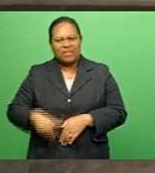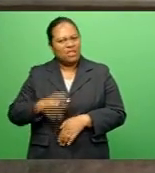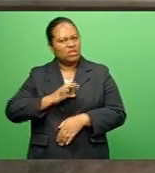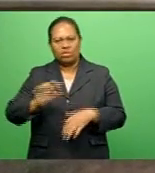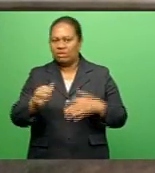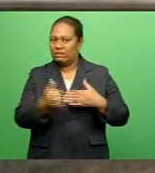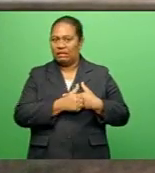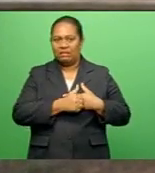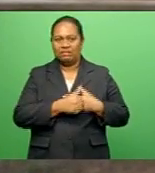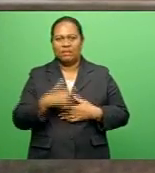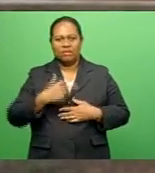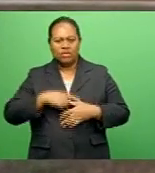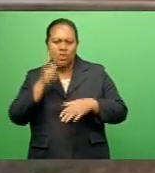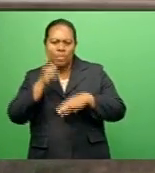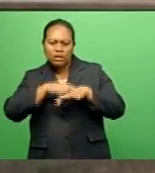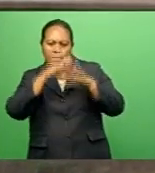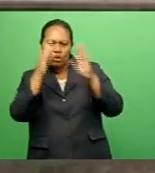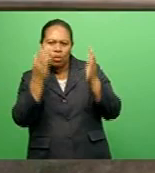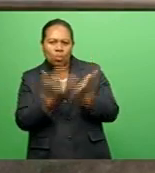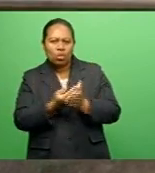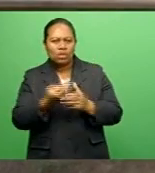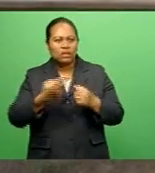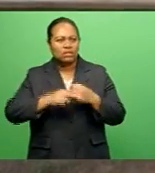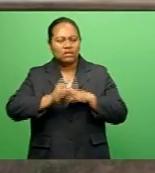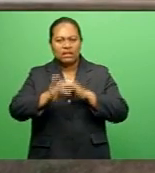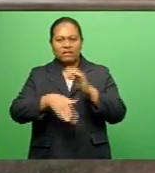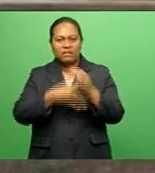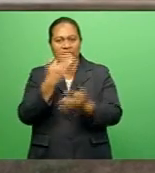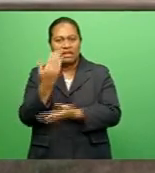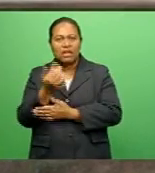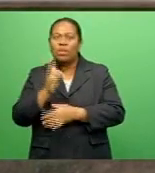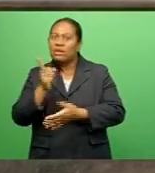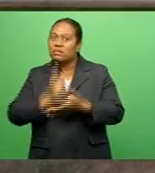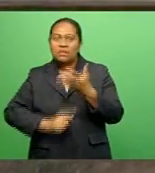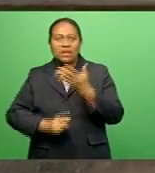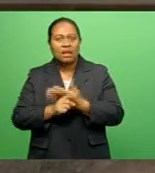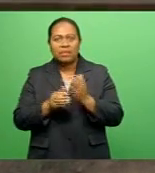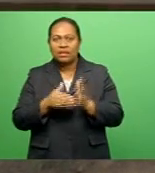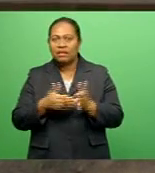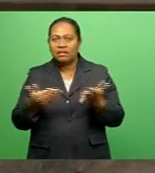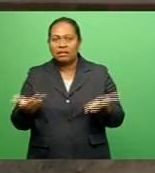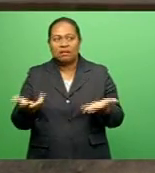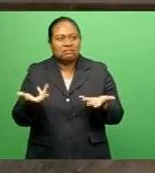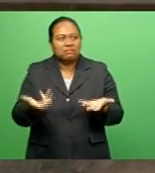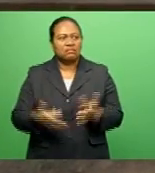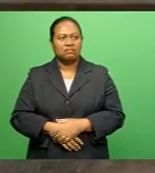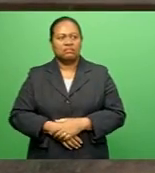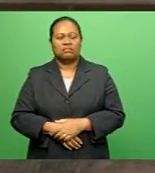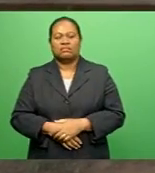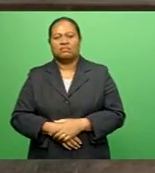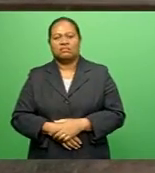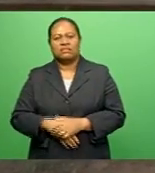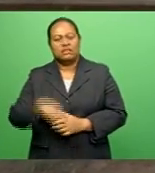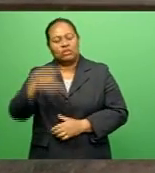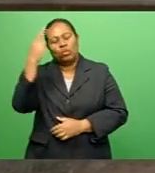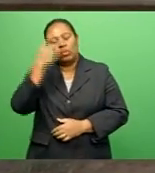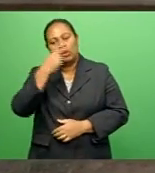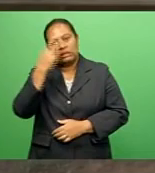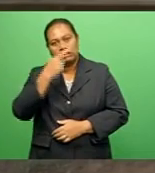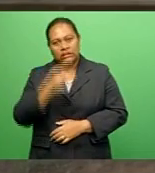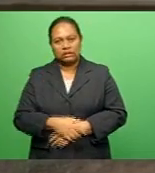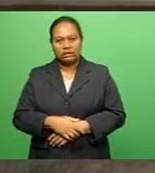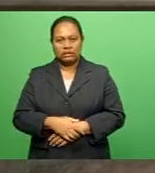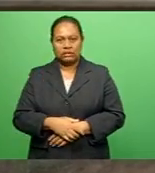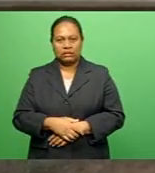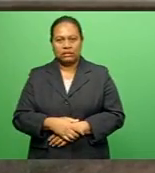because I've been watching the world news every day, and due to all these opinions from outside of Fiji, there's quite a risk that due to blood clots. So